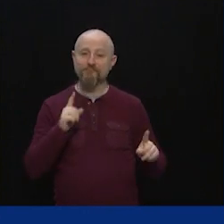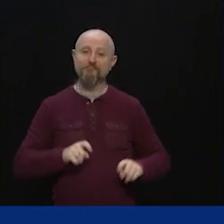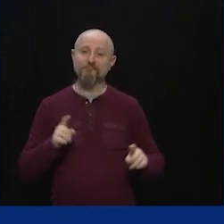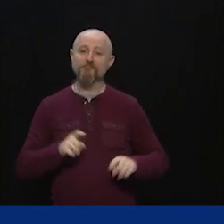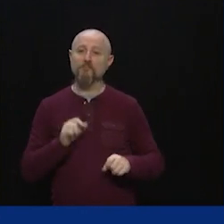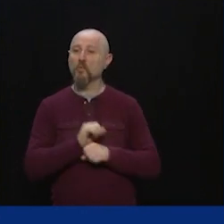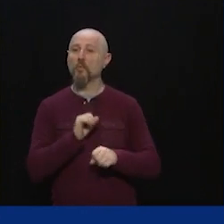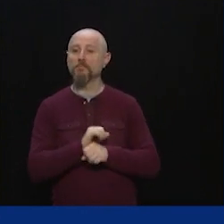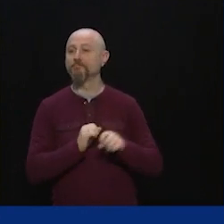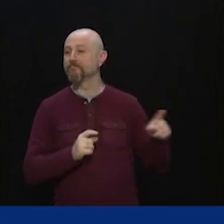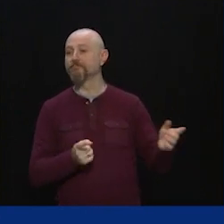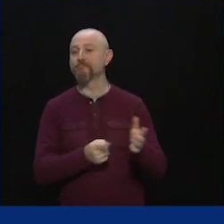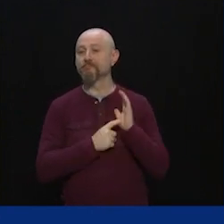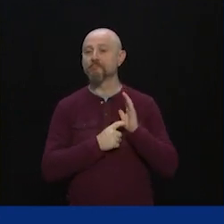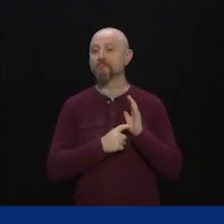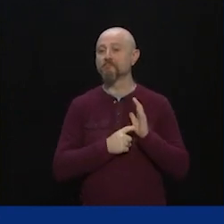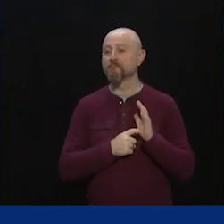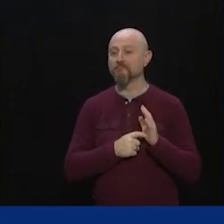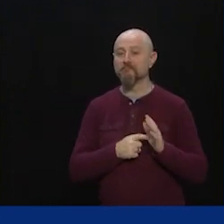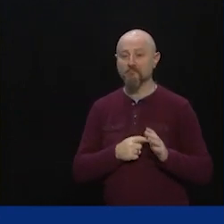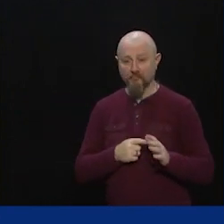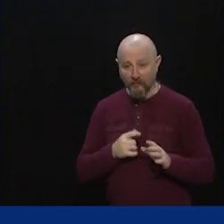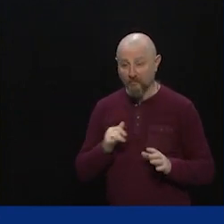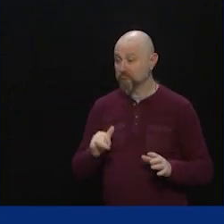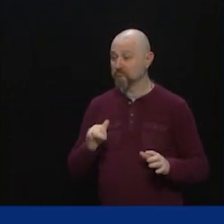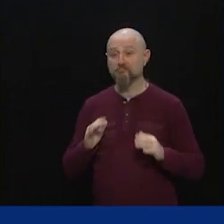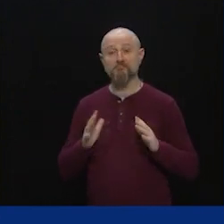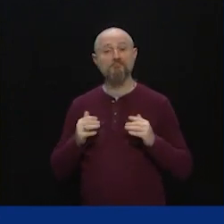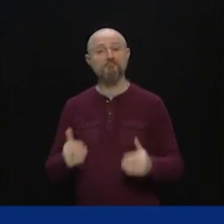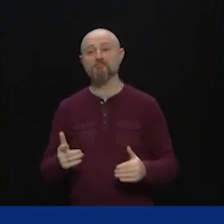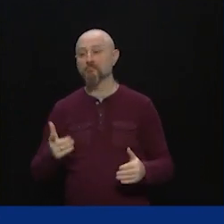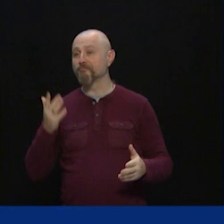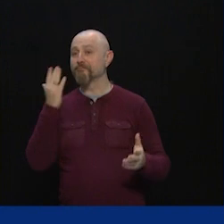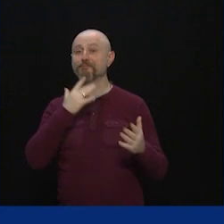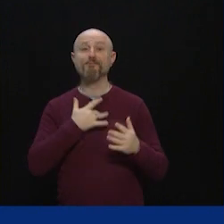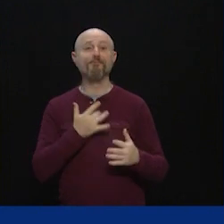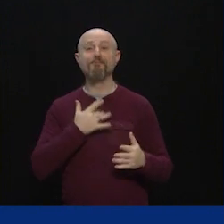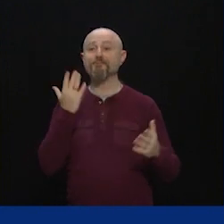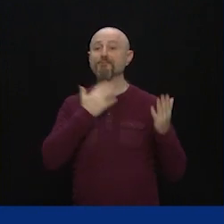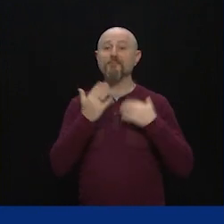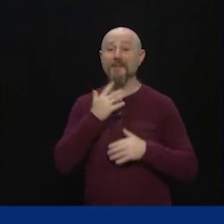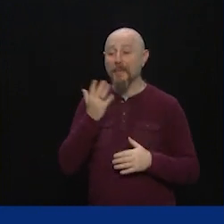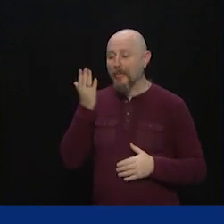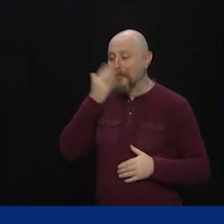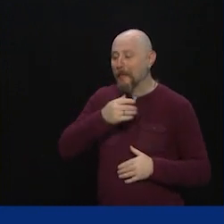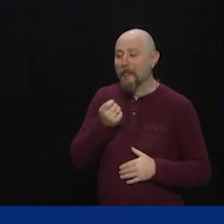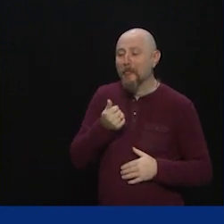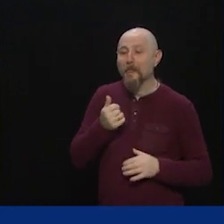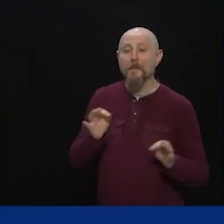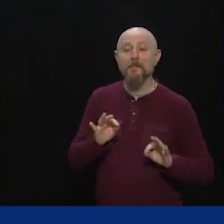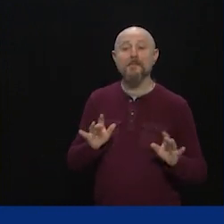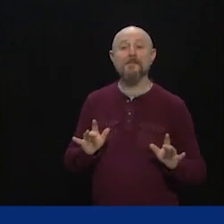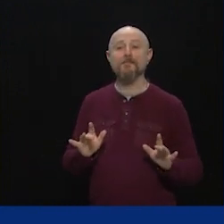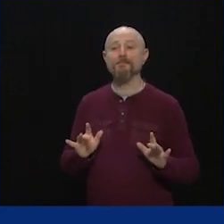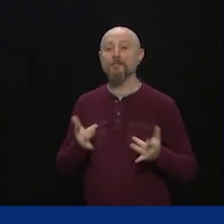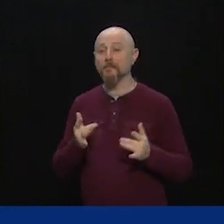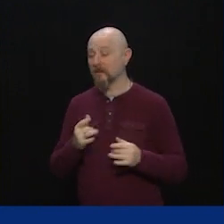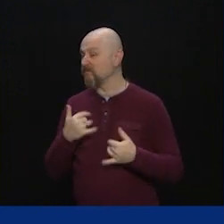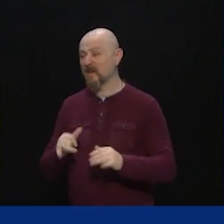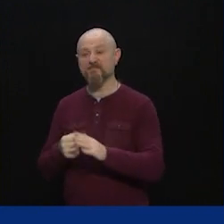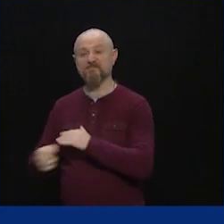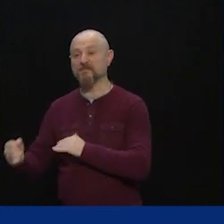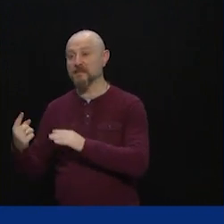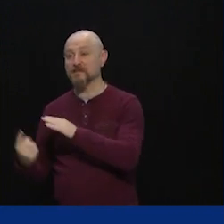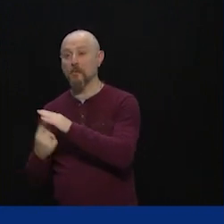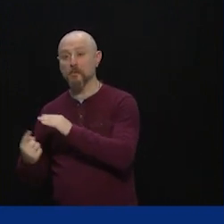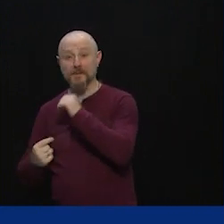light symptoms. And so we want to make sure that we get them isolated as long as necessary so they're not contagious, but get them back as soon as